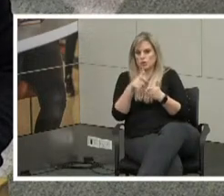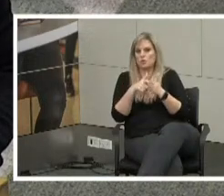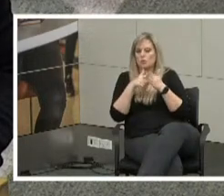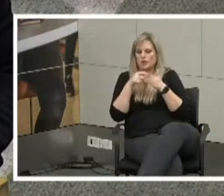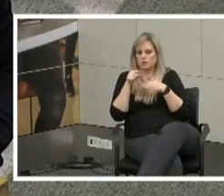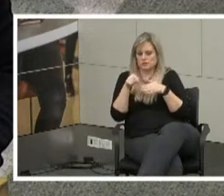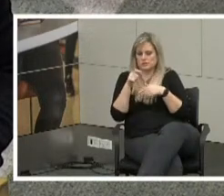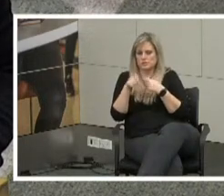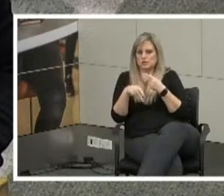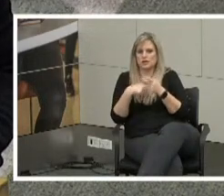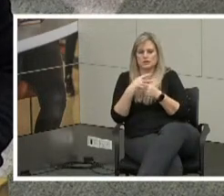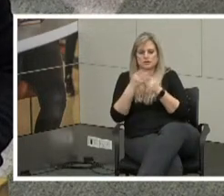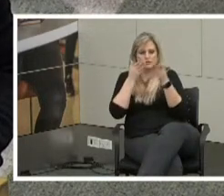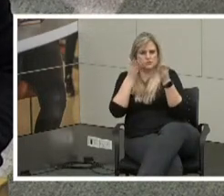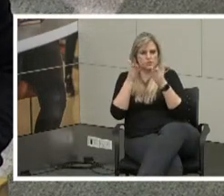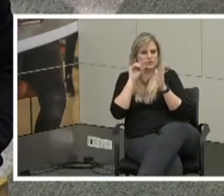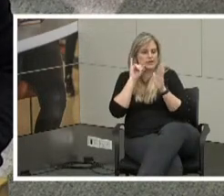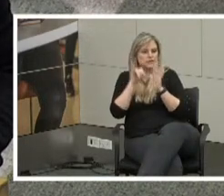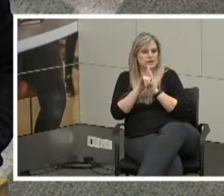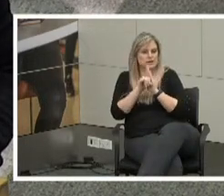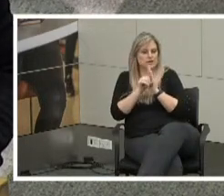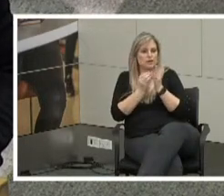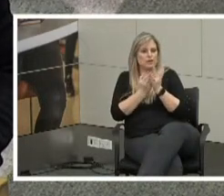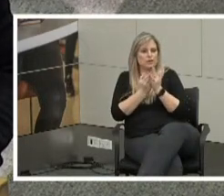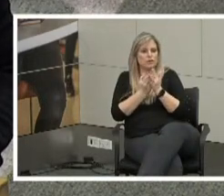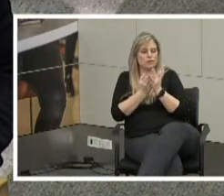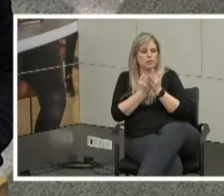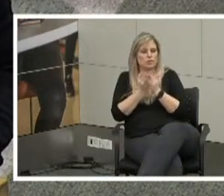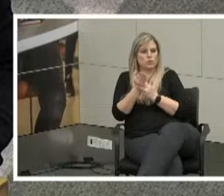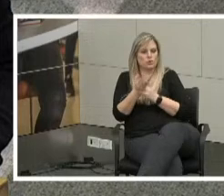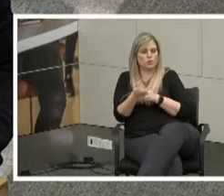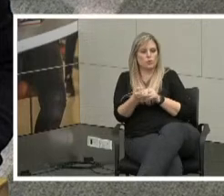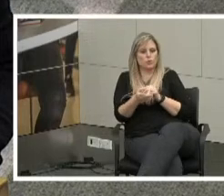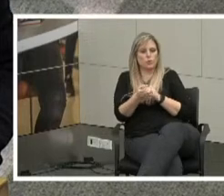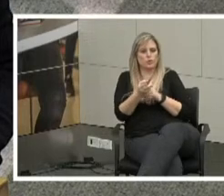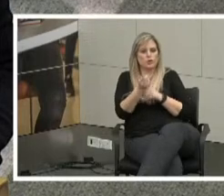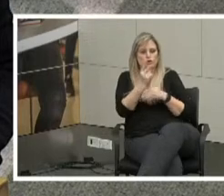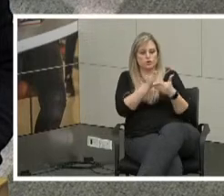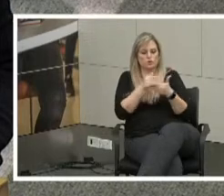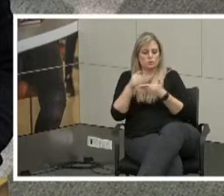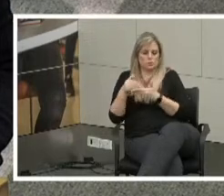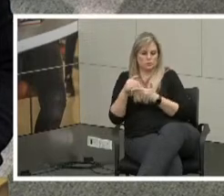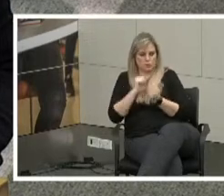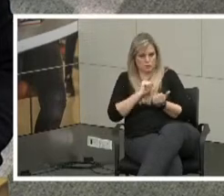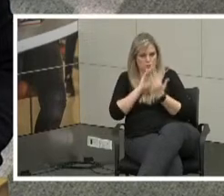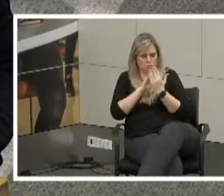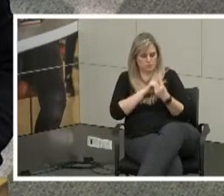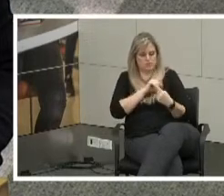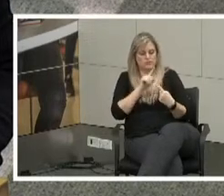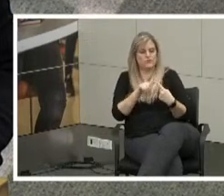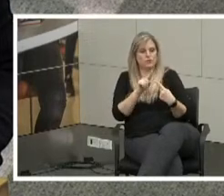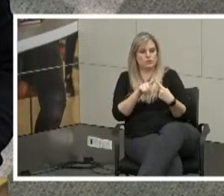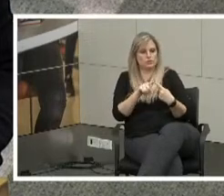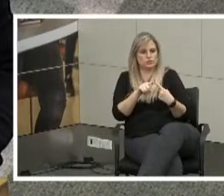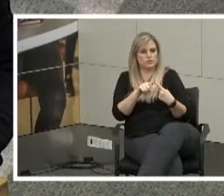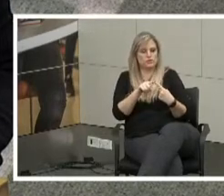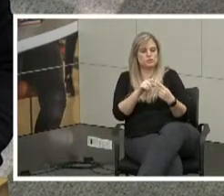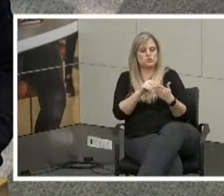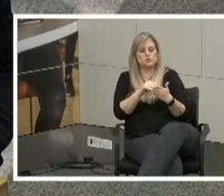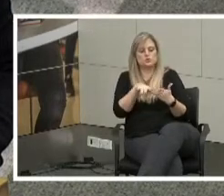services is identified through a two-prong approach number one is the student has to have a